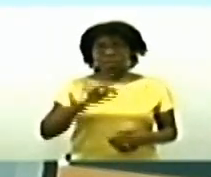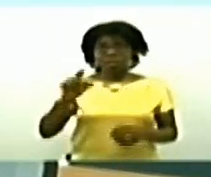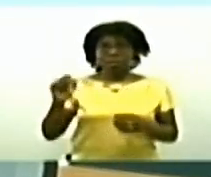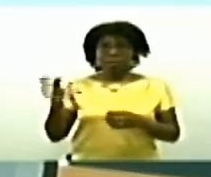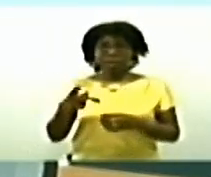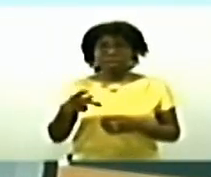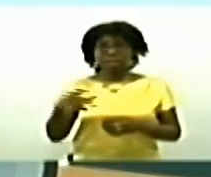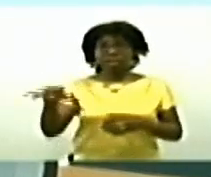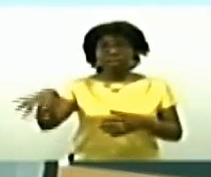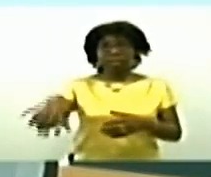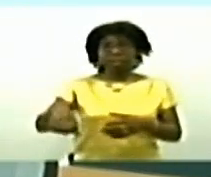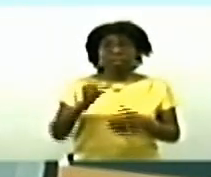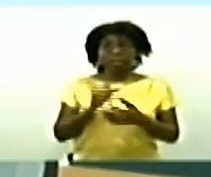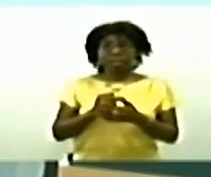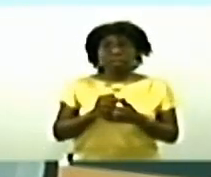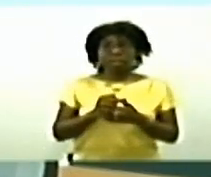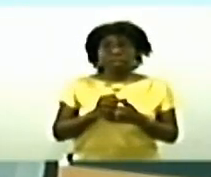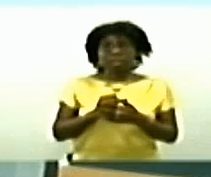and took out his